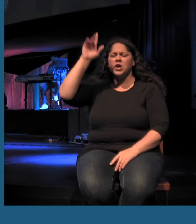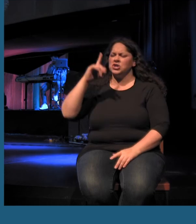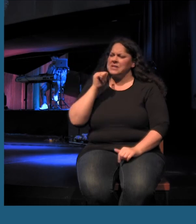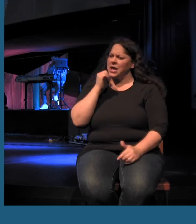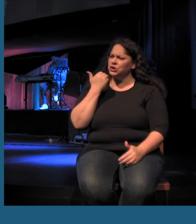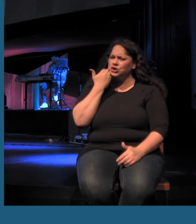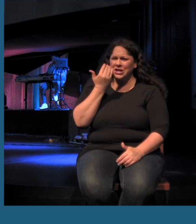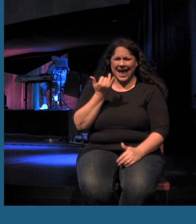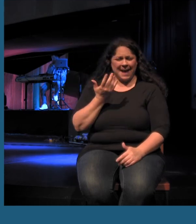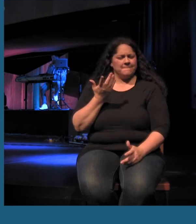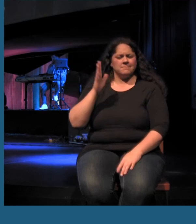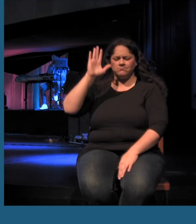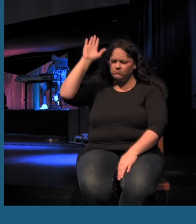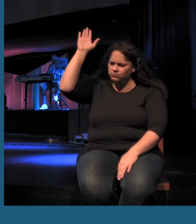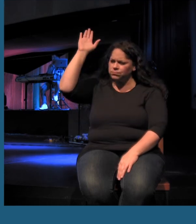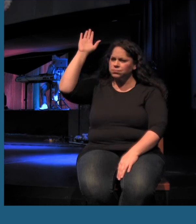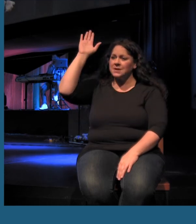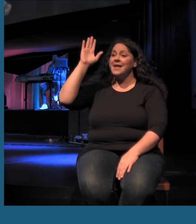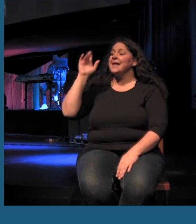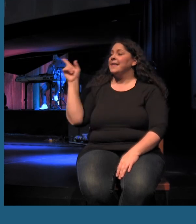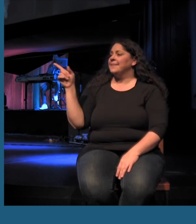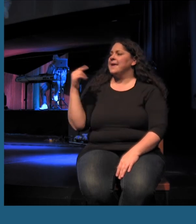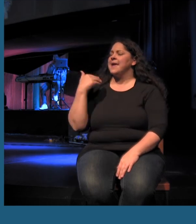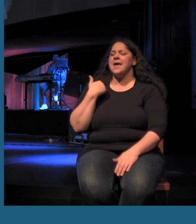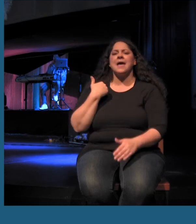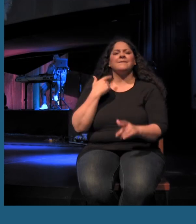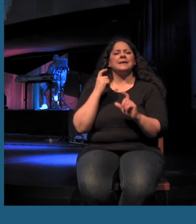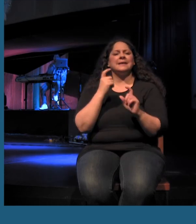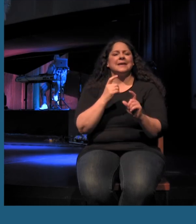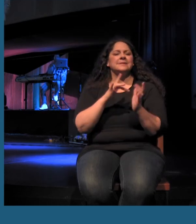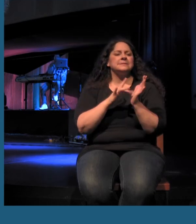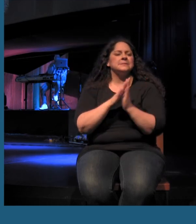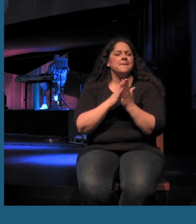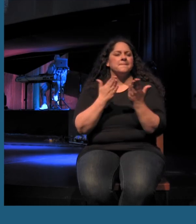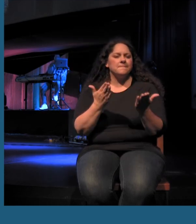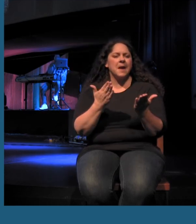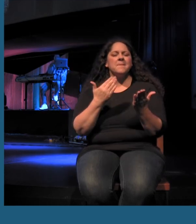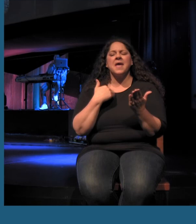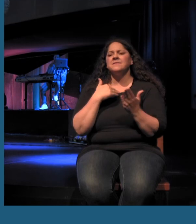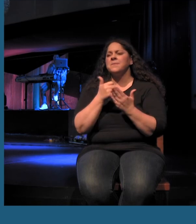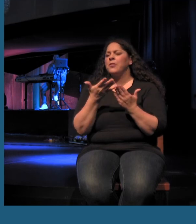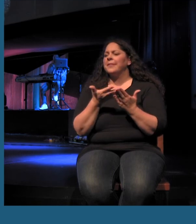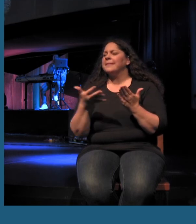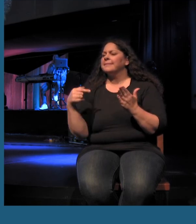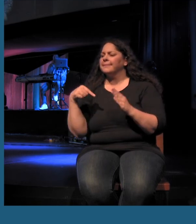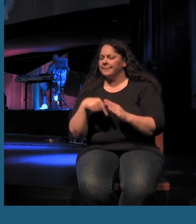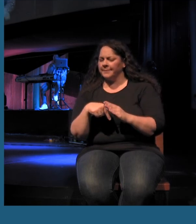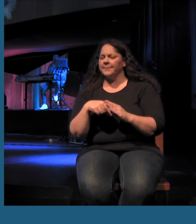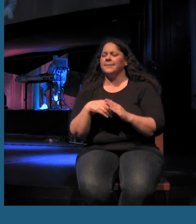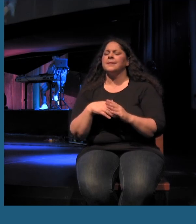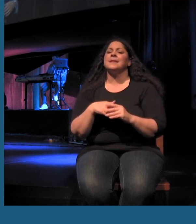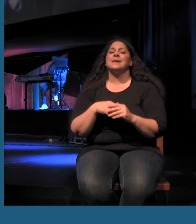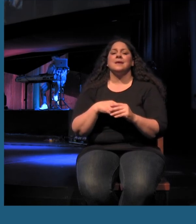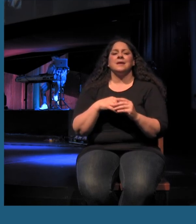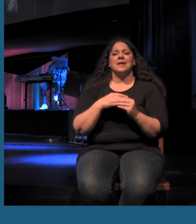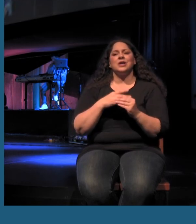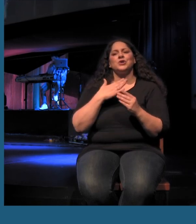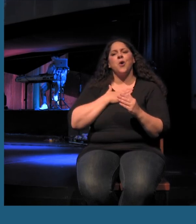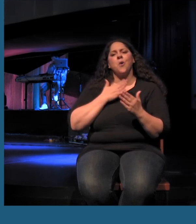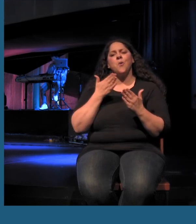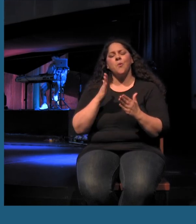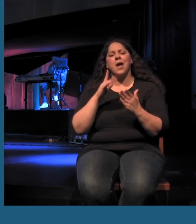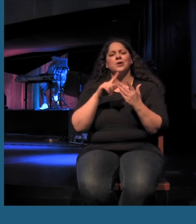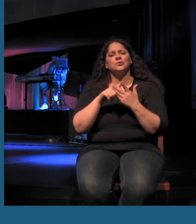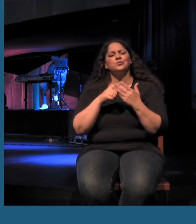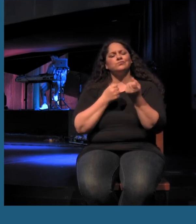unashamed of that decision? The ushers have a gift for you, has a Bible and some other material in it. It's really our way of walking